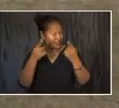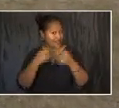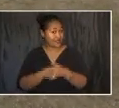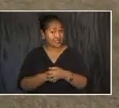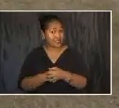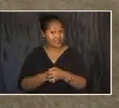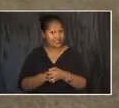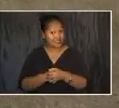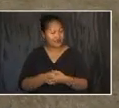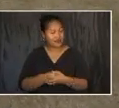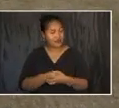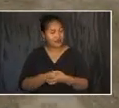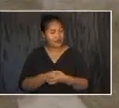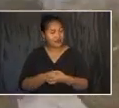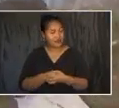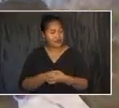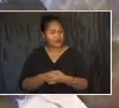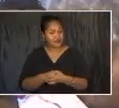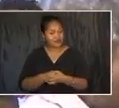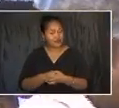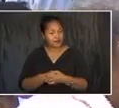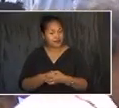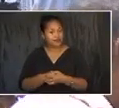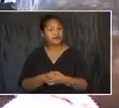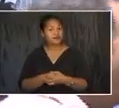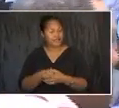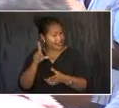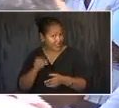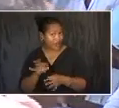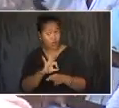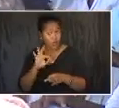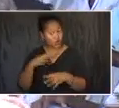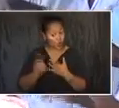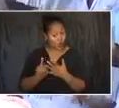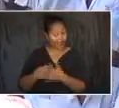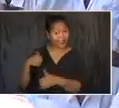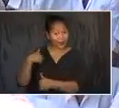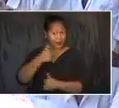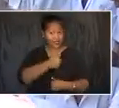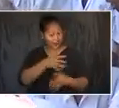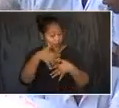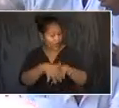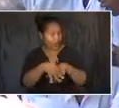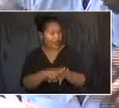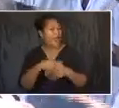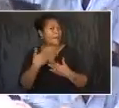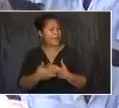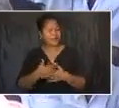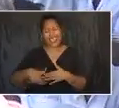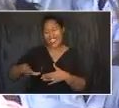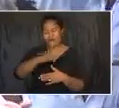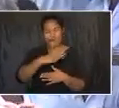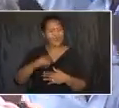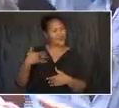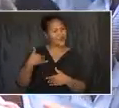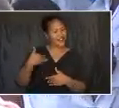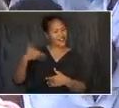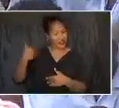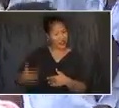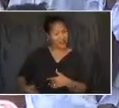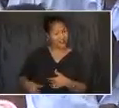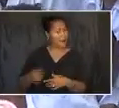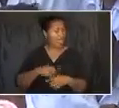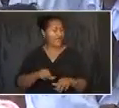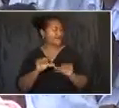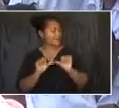it's revered by not only the military that are on parade, but by everyone in uniform, and even the president